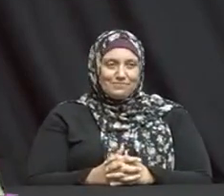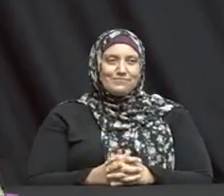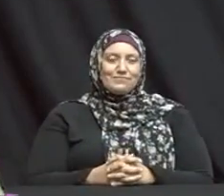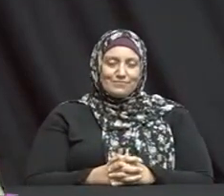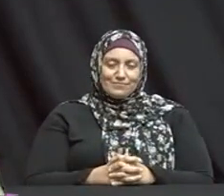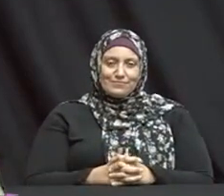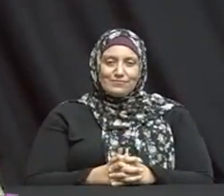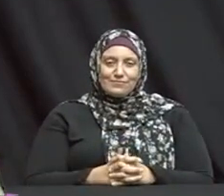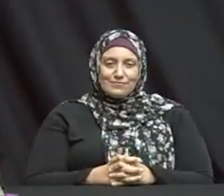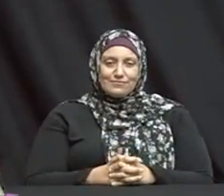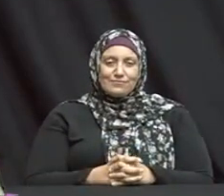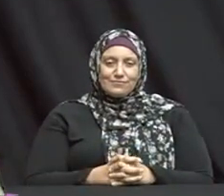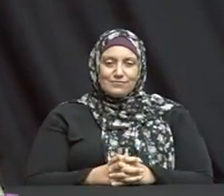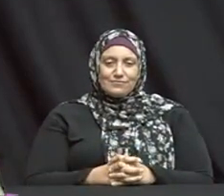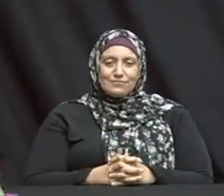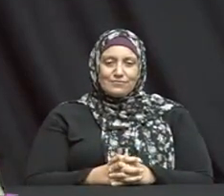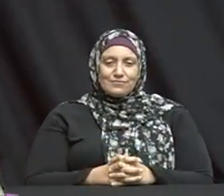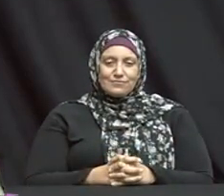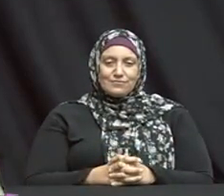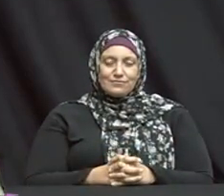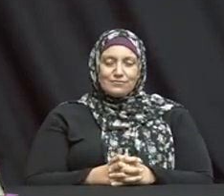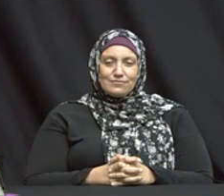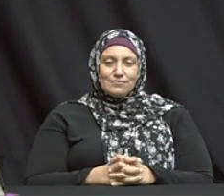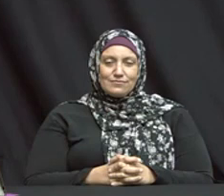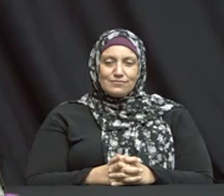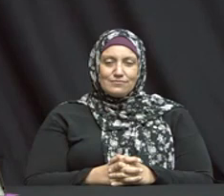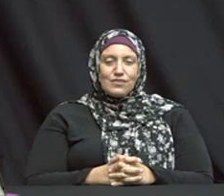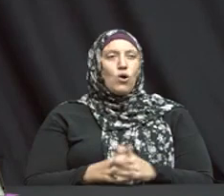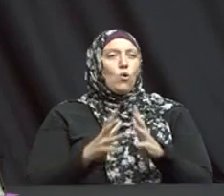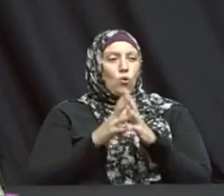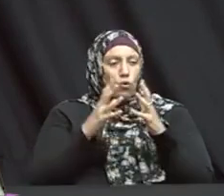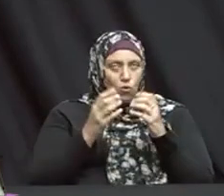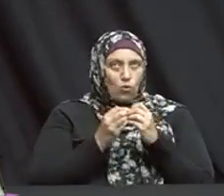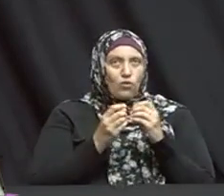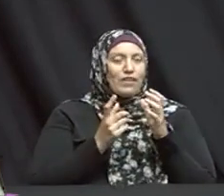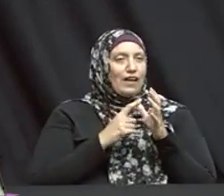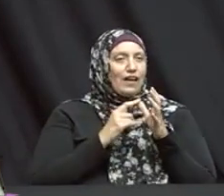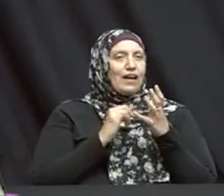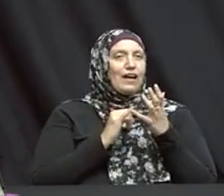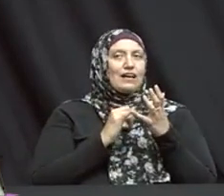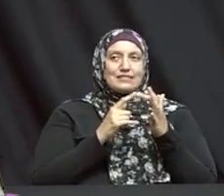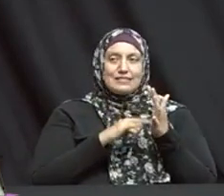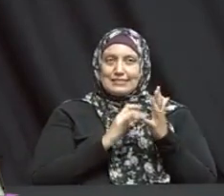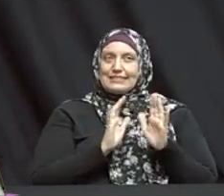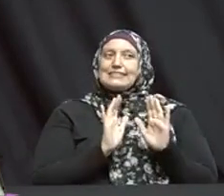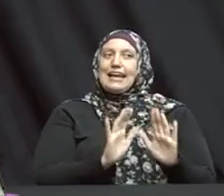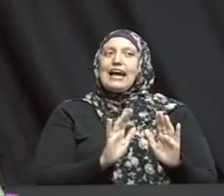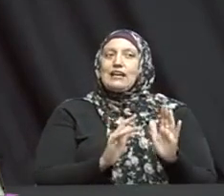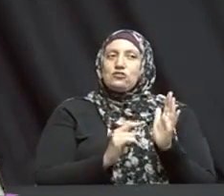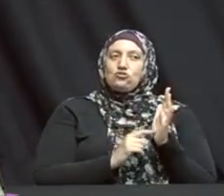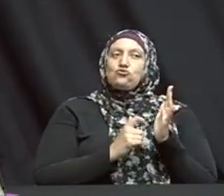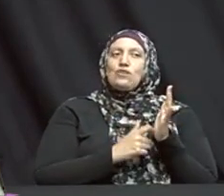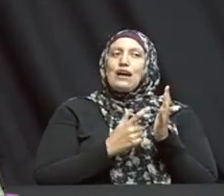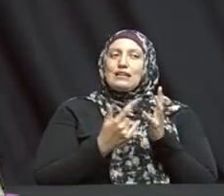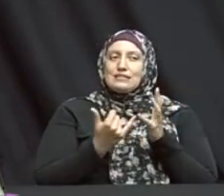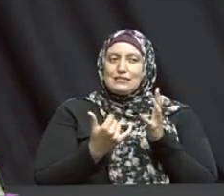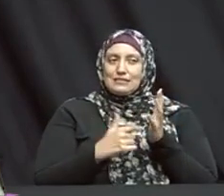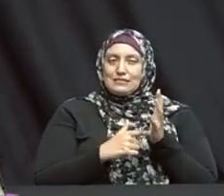all of their assets in the unit trust. That has adverse tax consequences, but what it does mean is that